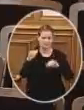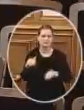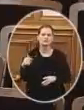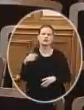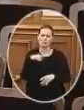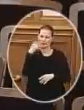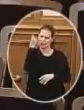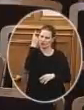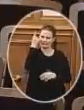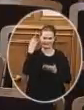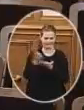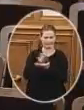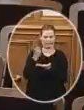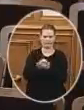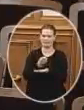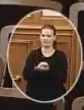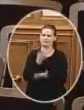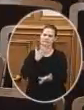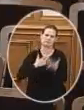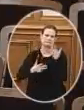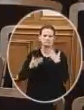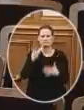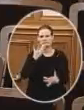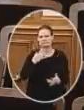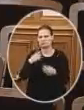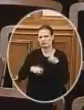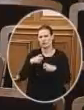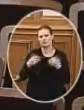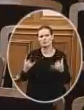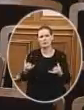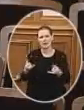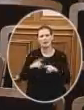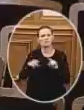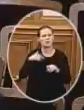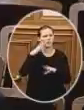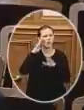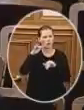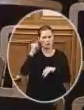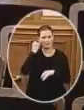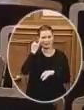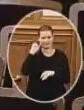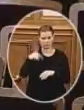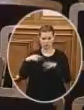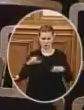transit providers, are as excited as we can be to make sure that we pull this thing off well.